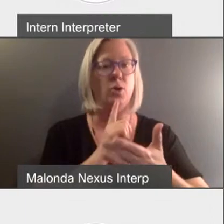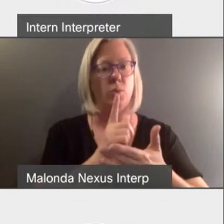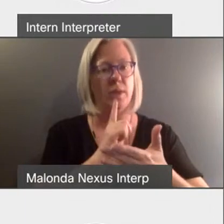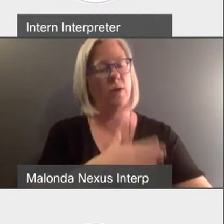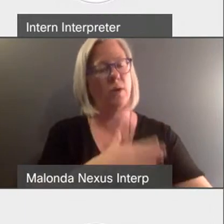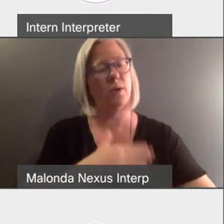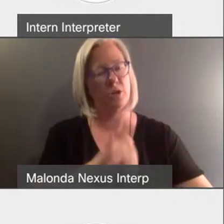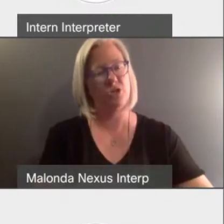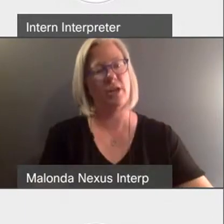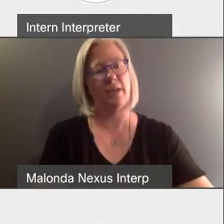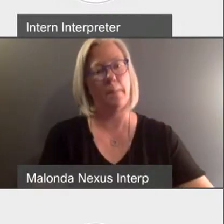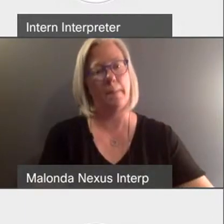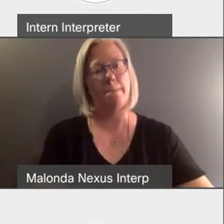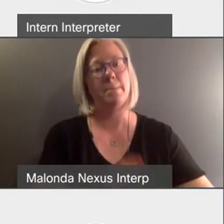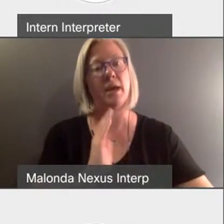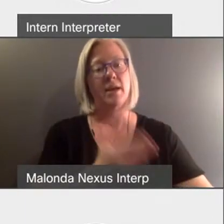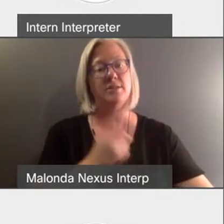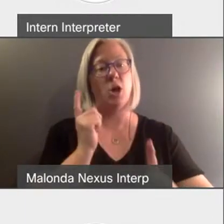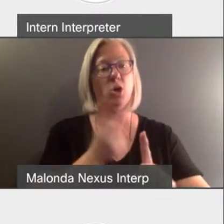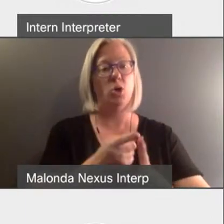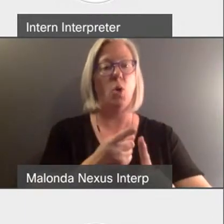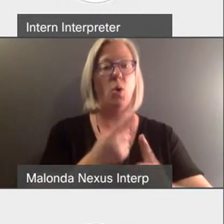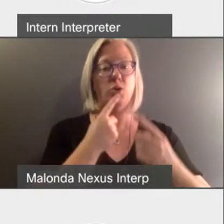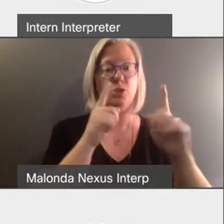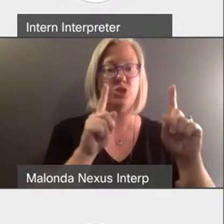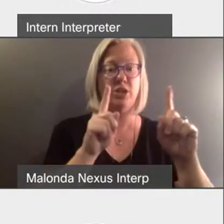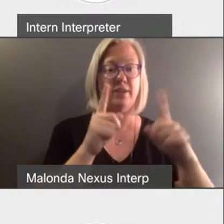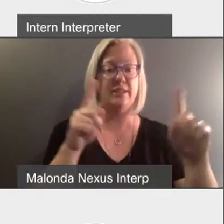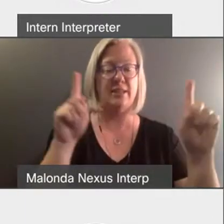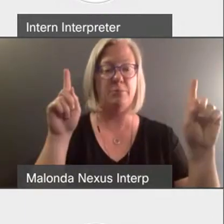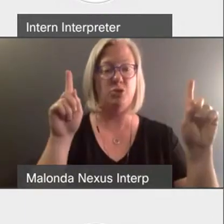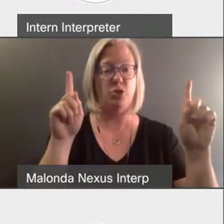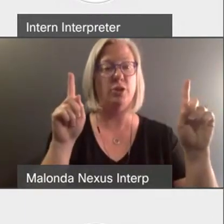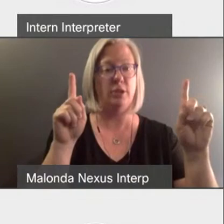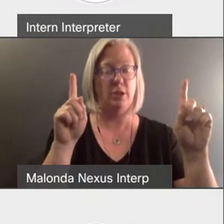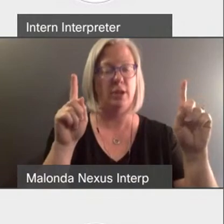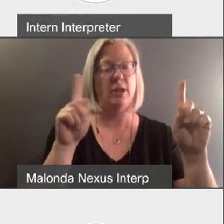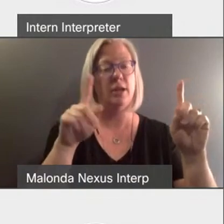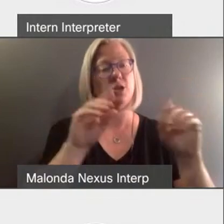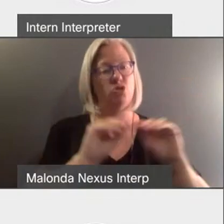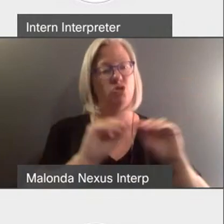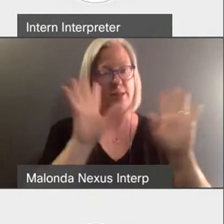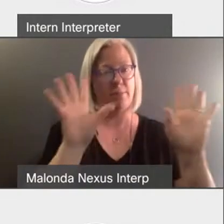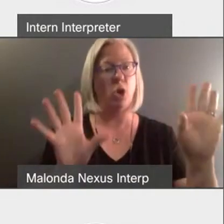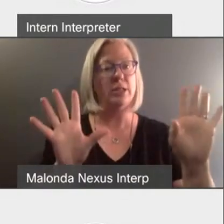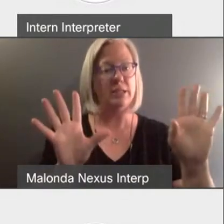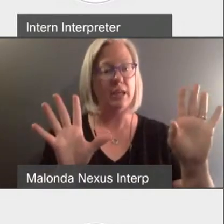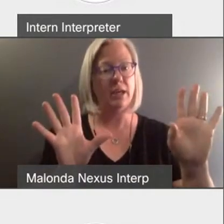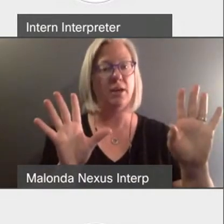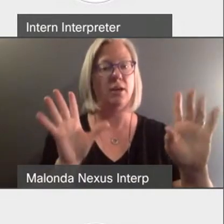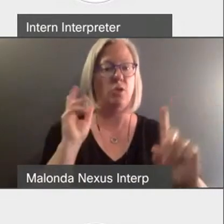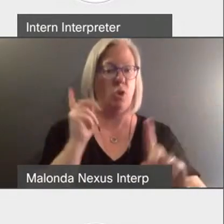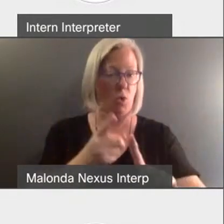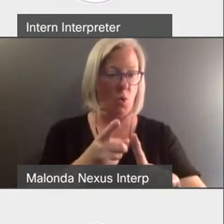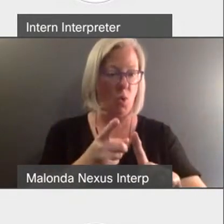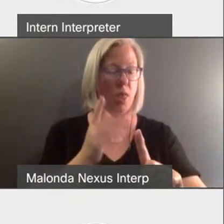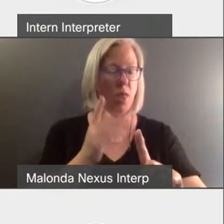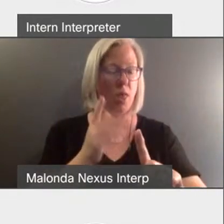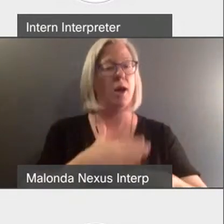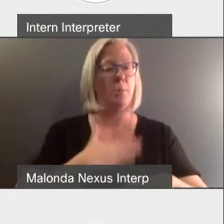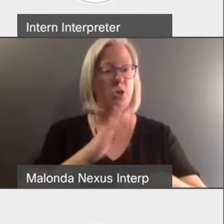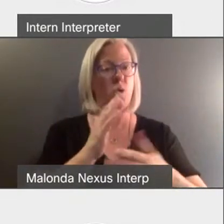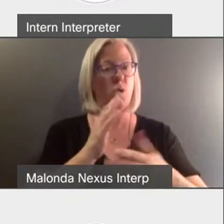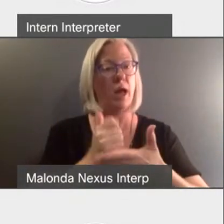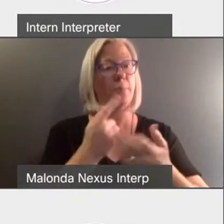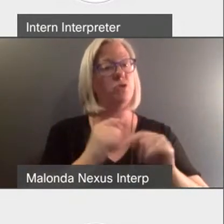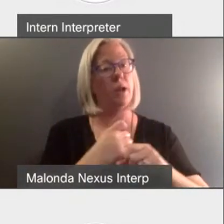appreciate it. It is our goal to achieve exceptional transparency and public access. That's our goal. We're working towards that. We appreciate your help in trying to make